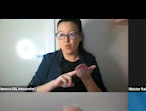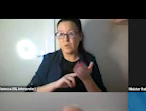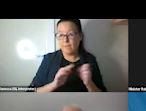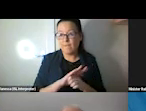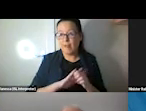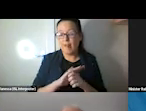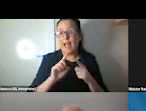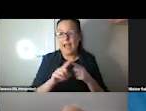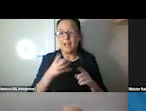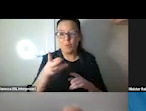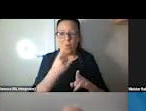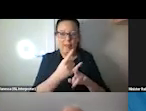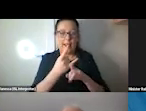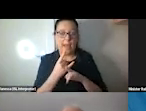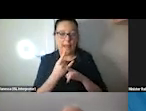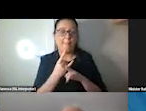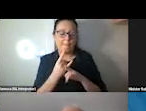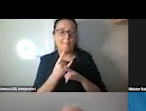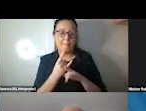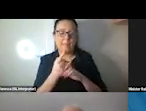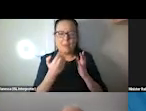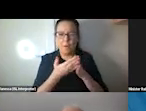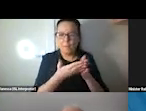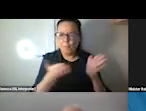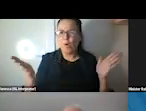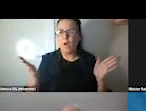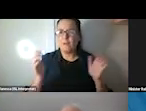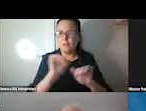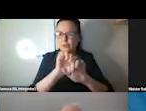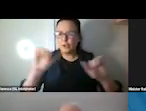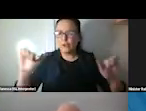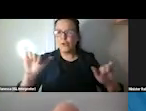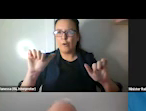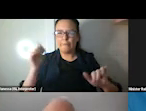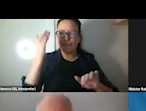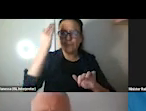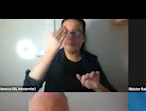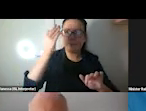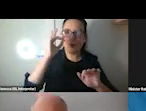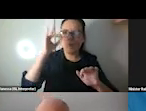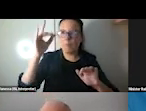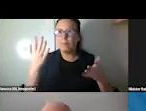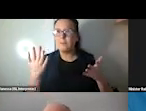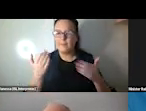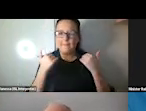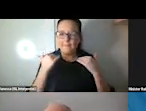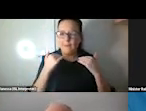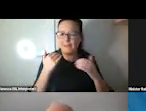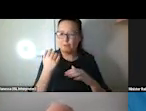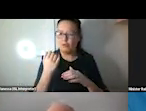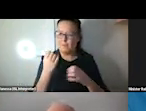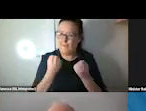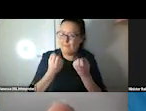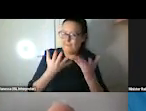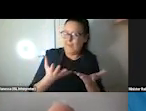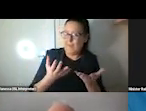in determining or in broadening your horizons in terms of the kind of information that's available for all